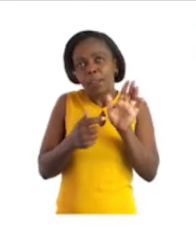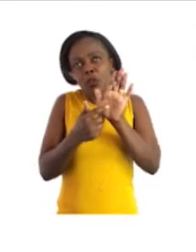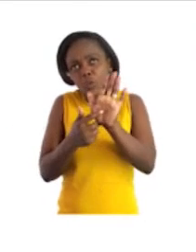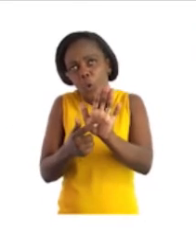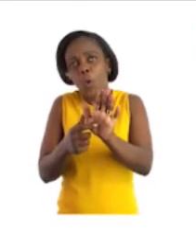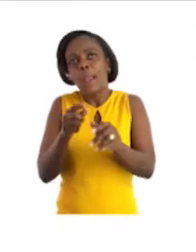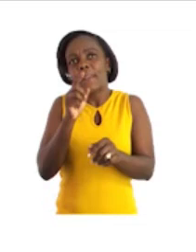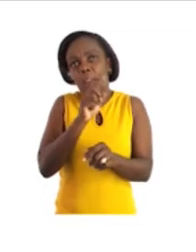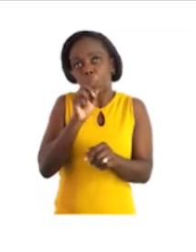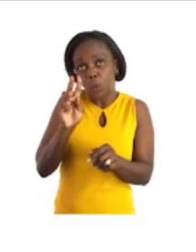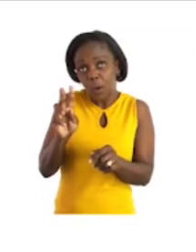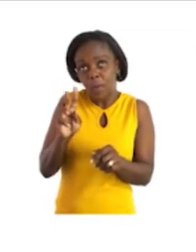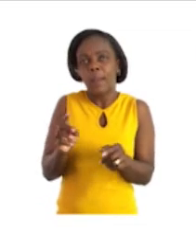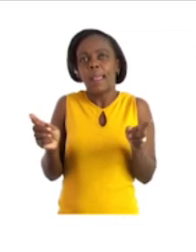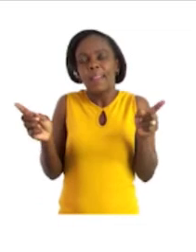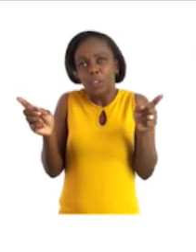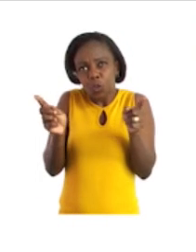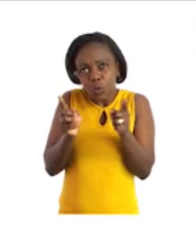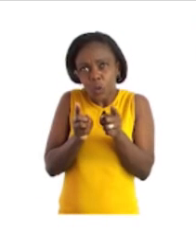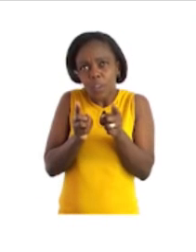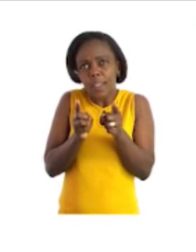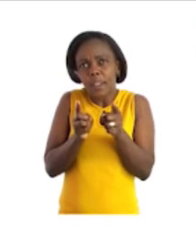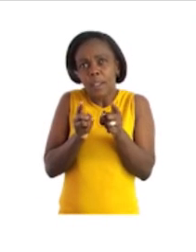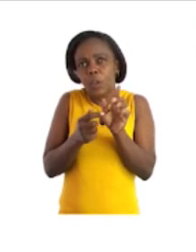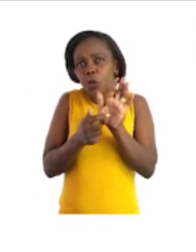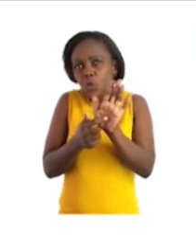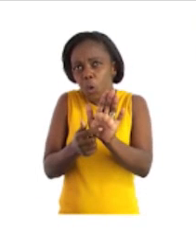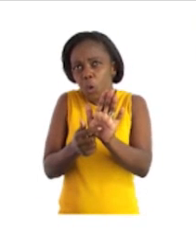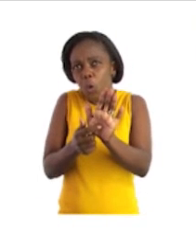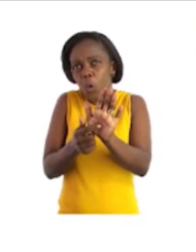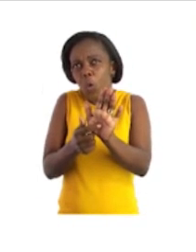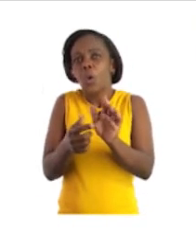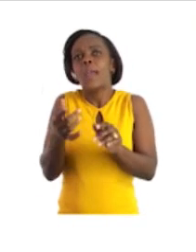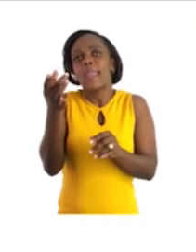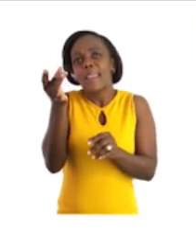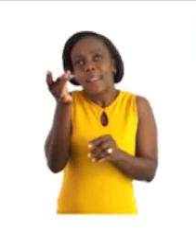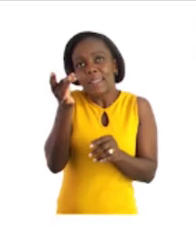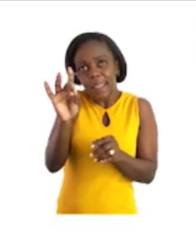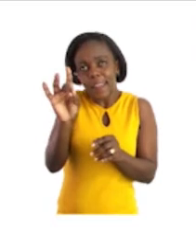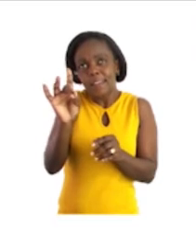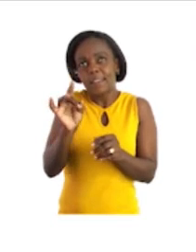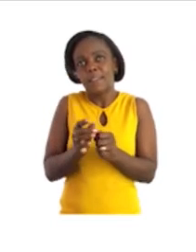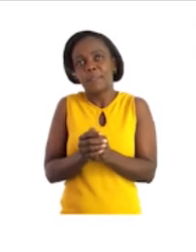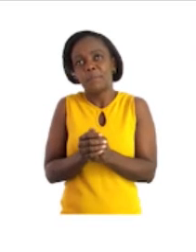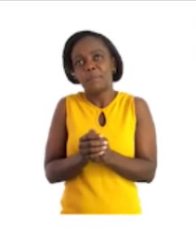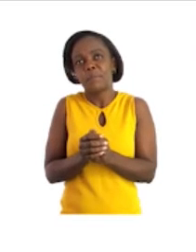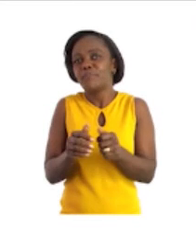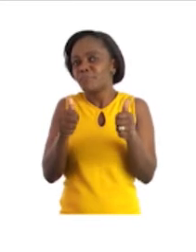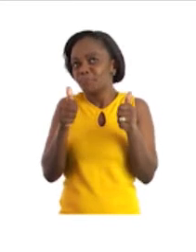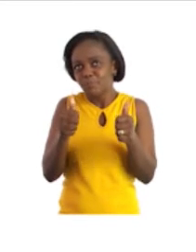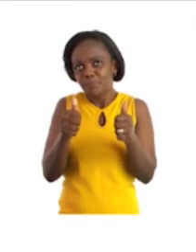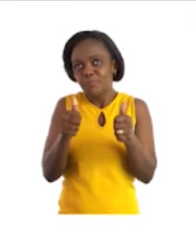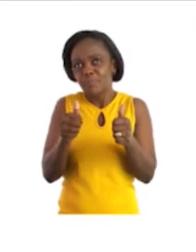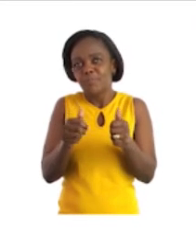the short hand will point where? At the 8. Very good. It will point